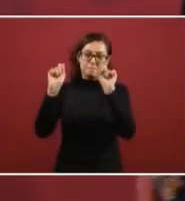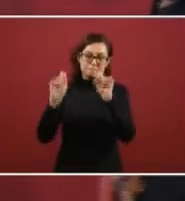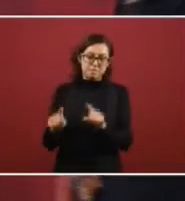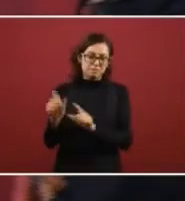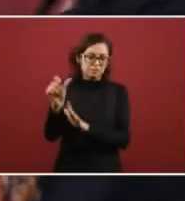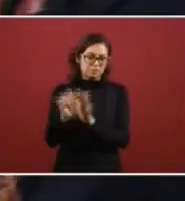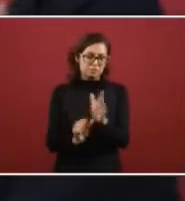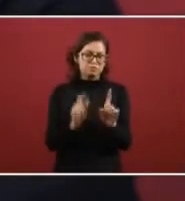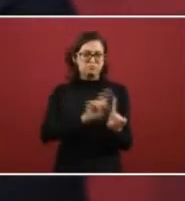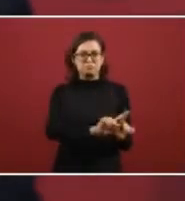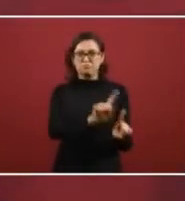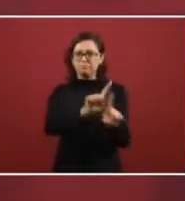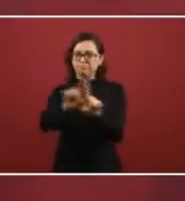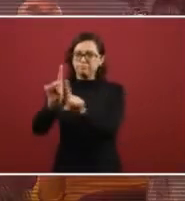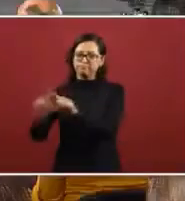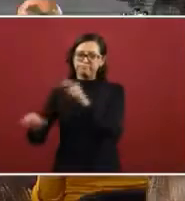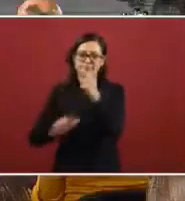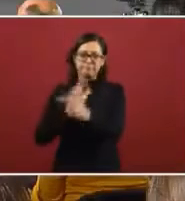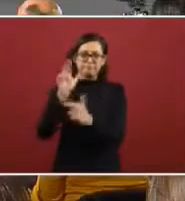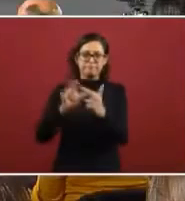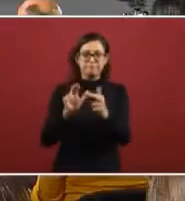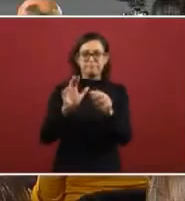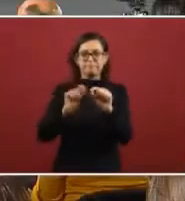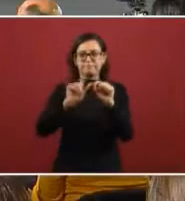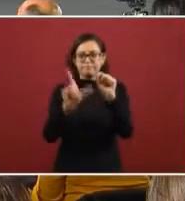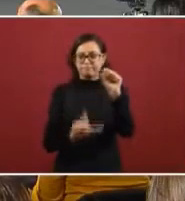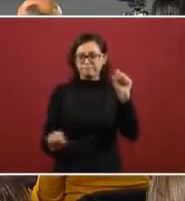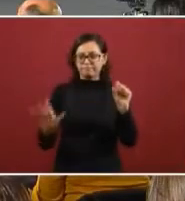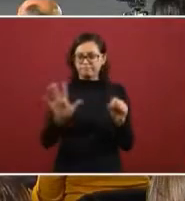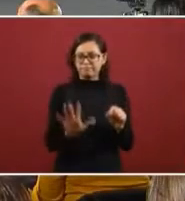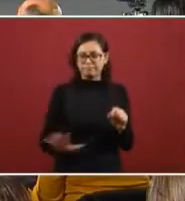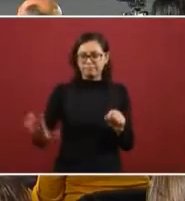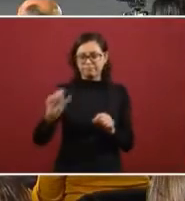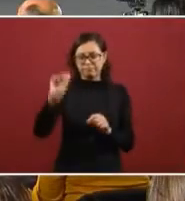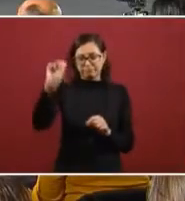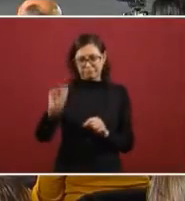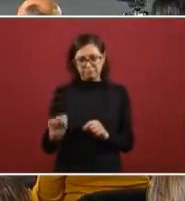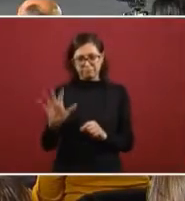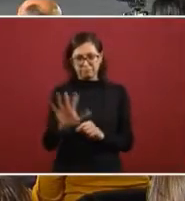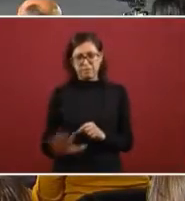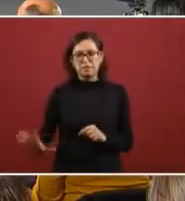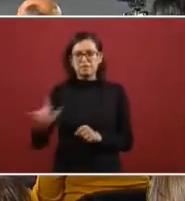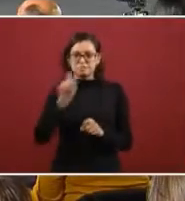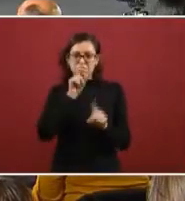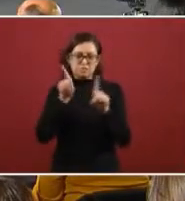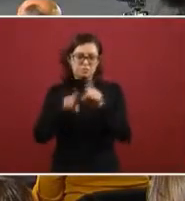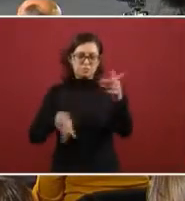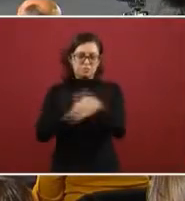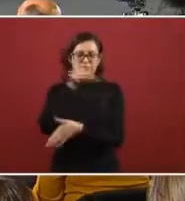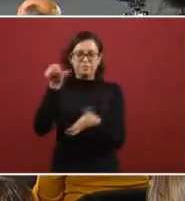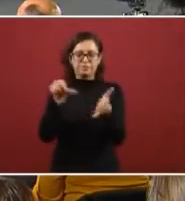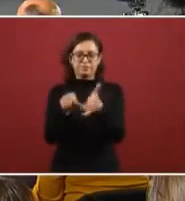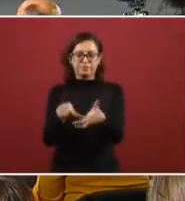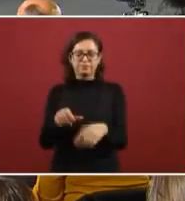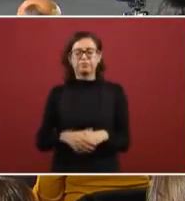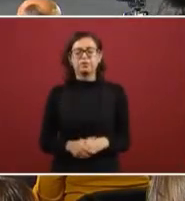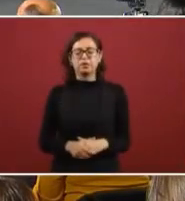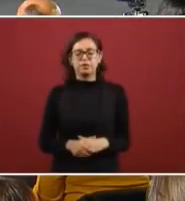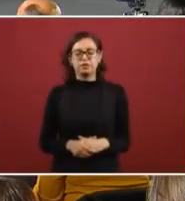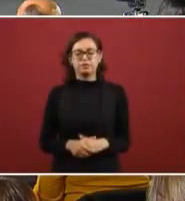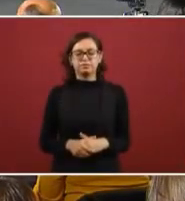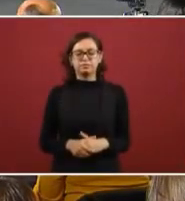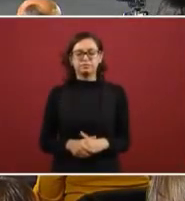mes en diferentes regiones del so they sur. Also responded to all the different regions in the south and southeast and the center of the